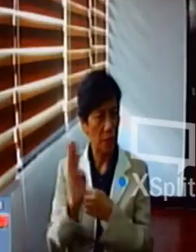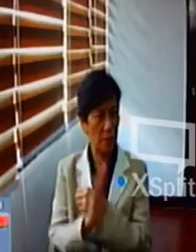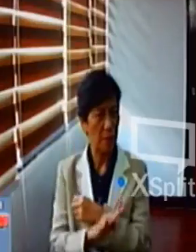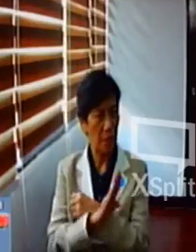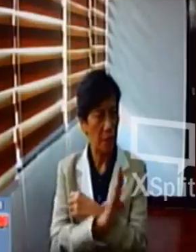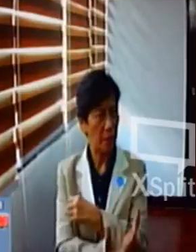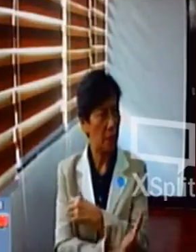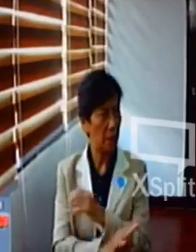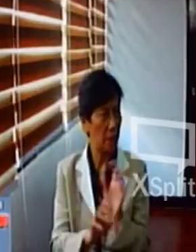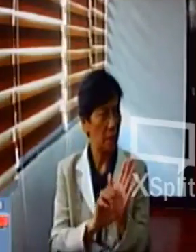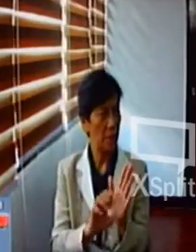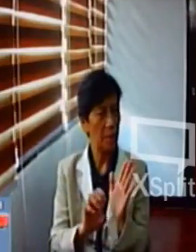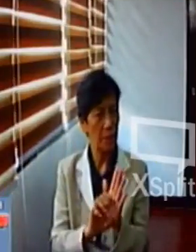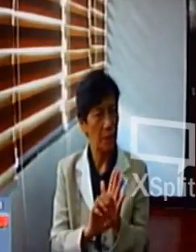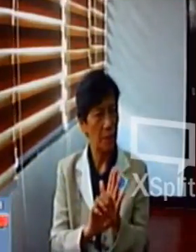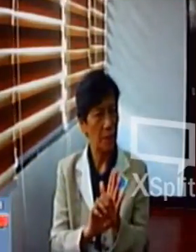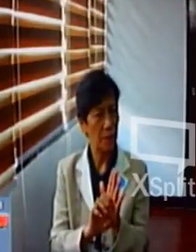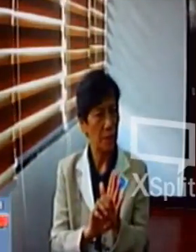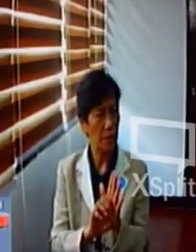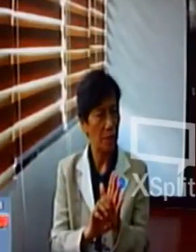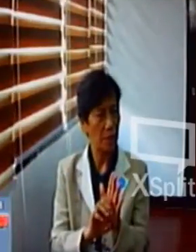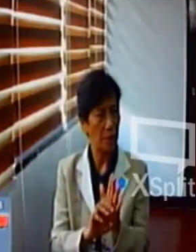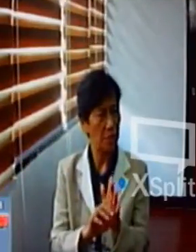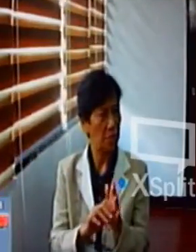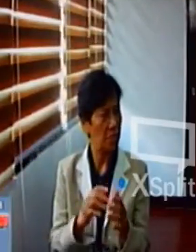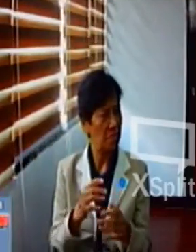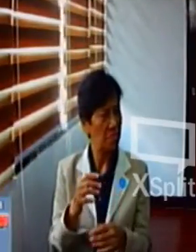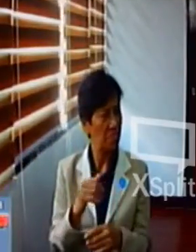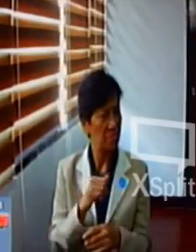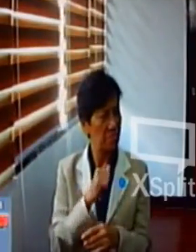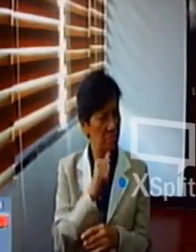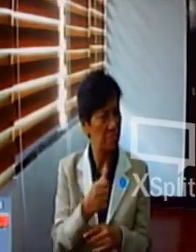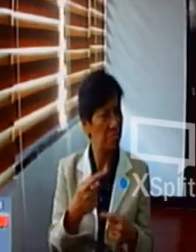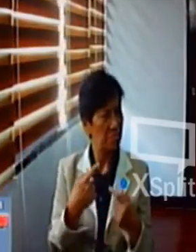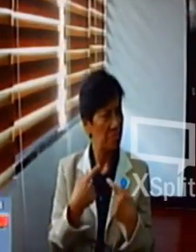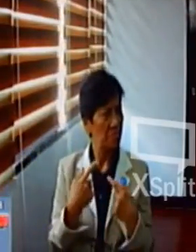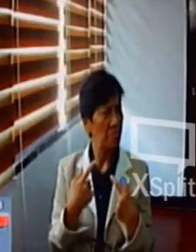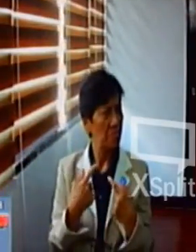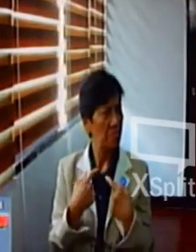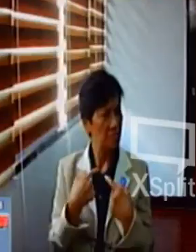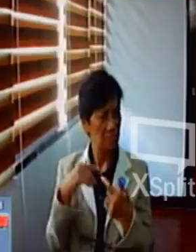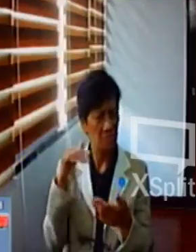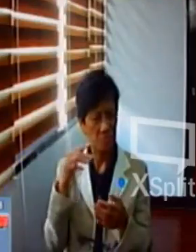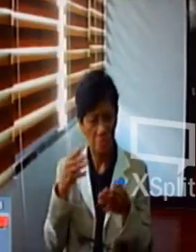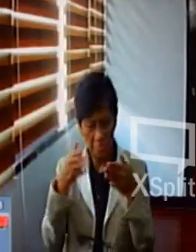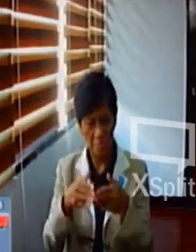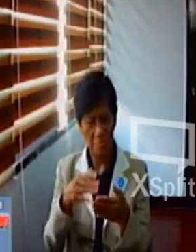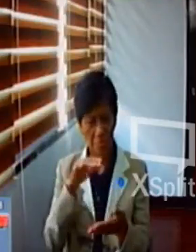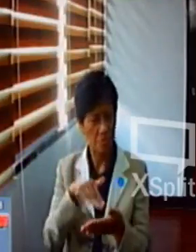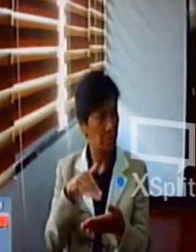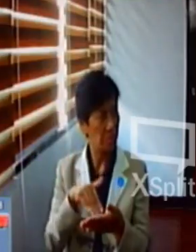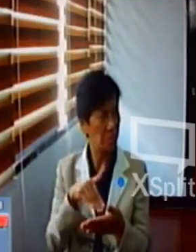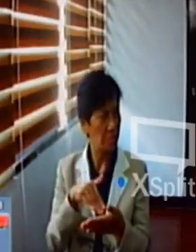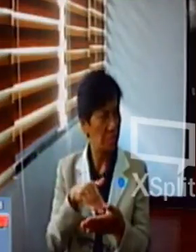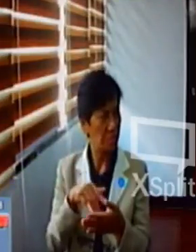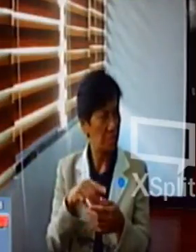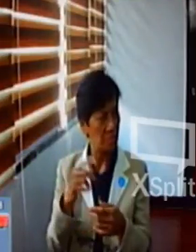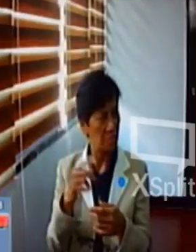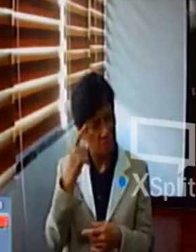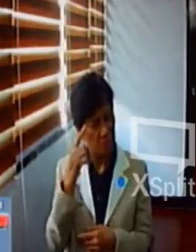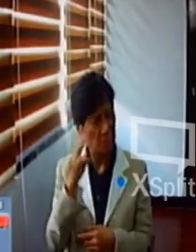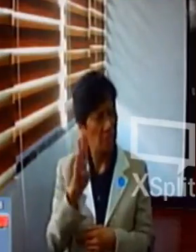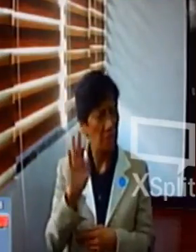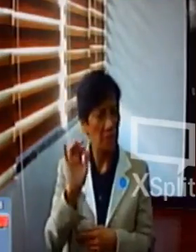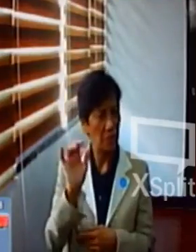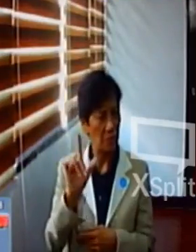example, I don't have any sort of specific study on that. I think BFAR is